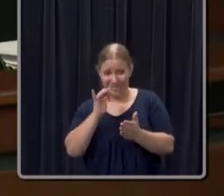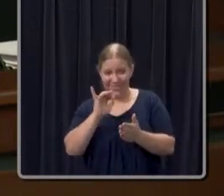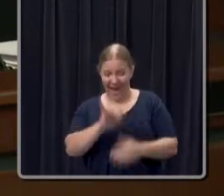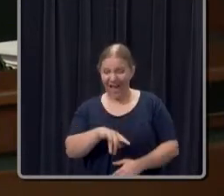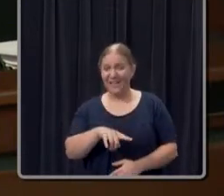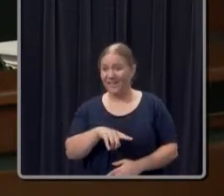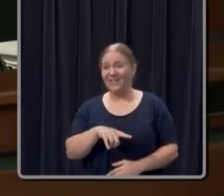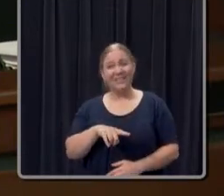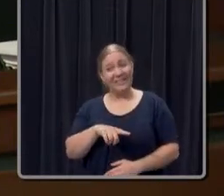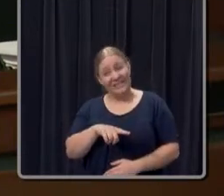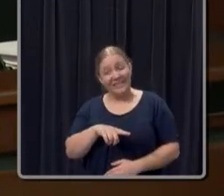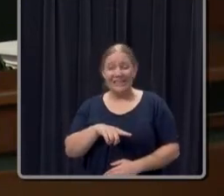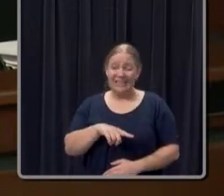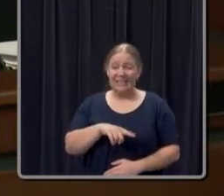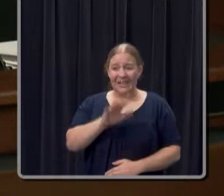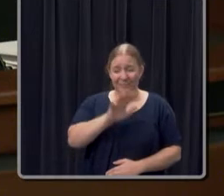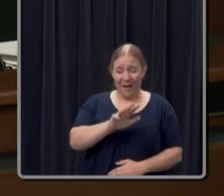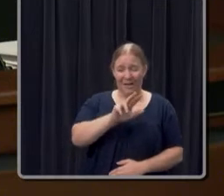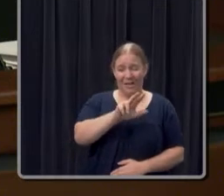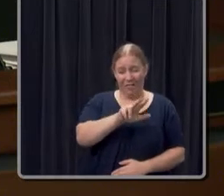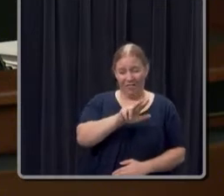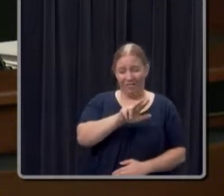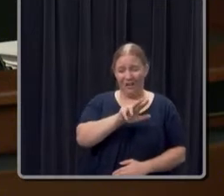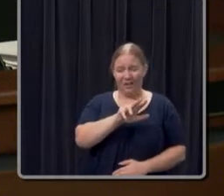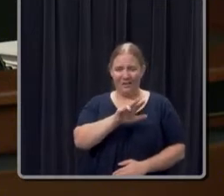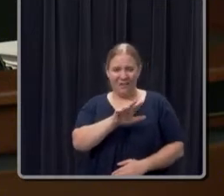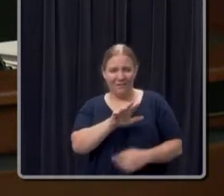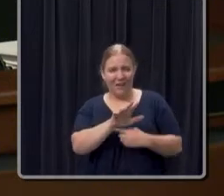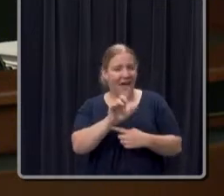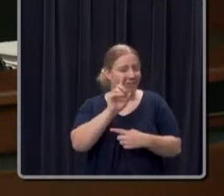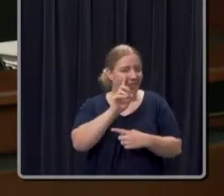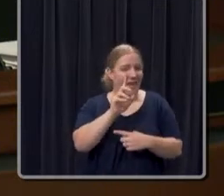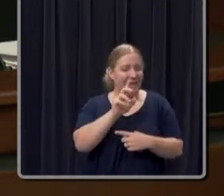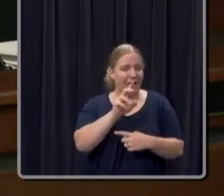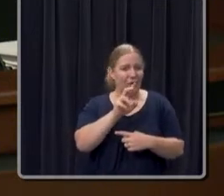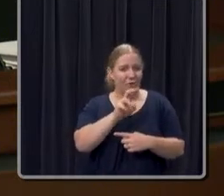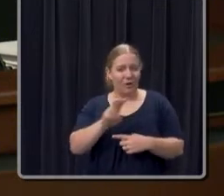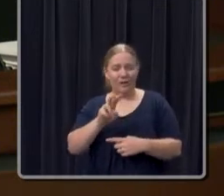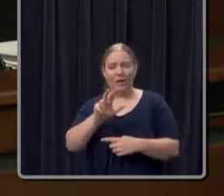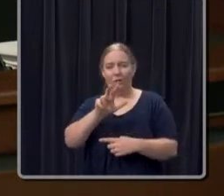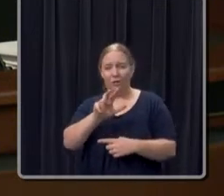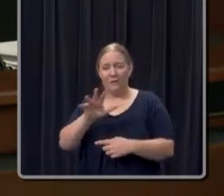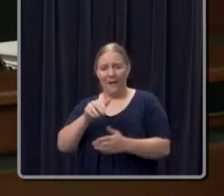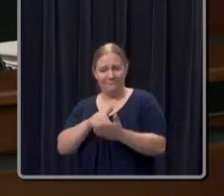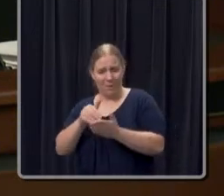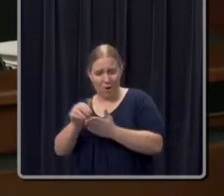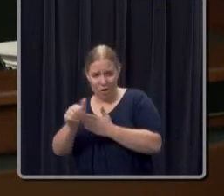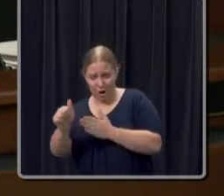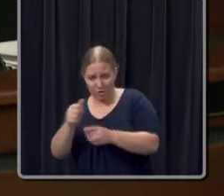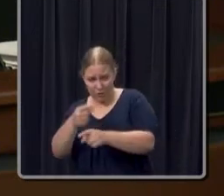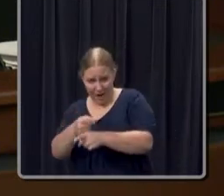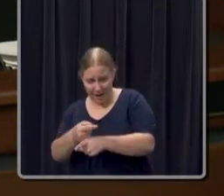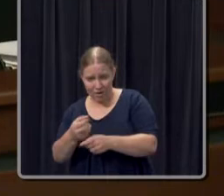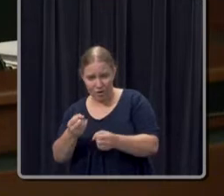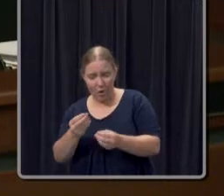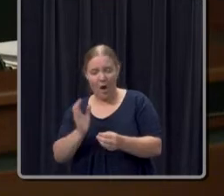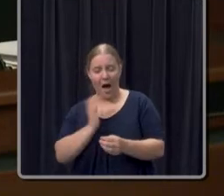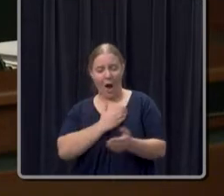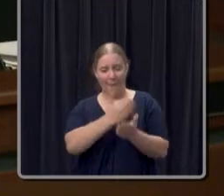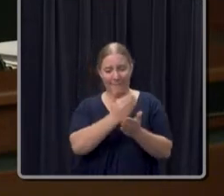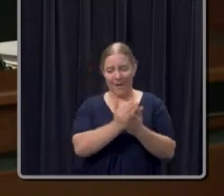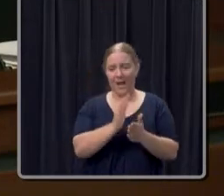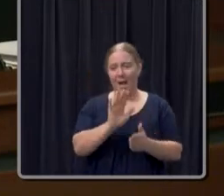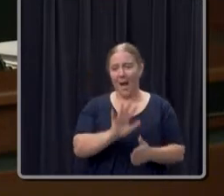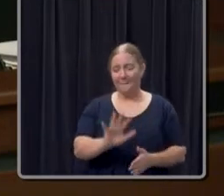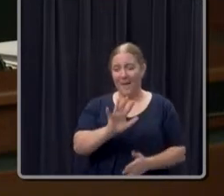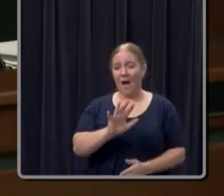a 35, well, I think we transferred about $25-30 million or something like that, right? So our budget is about